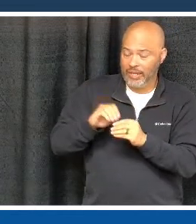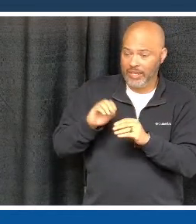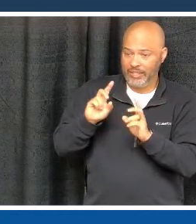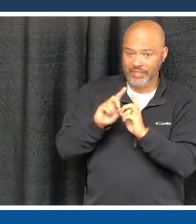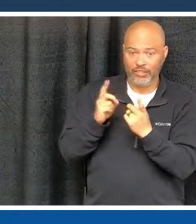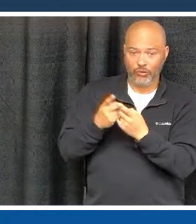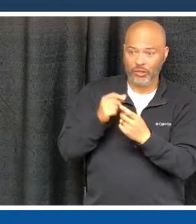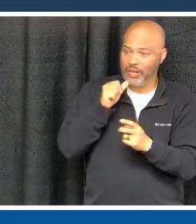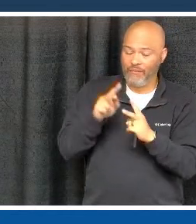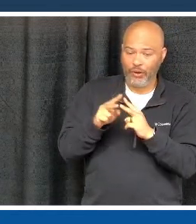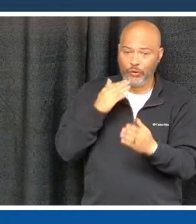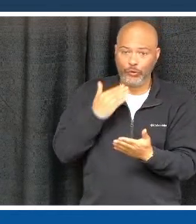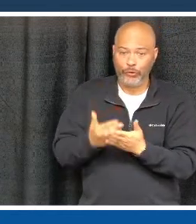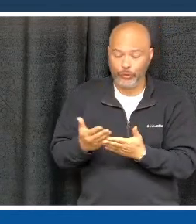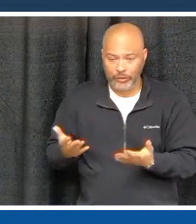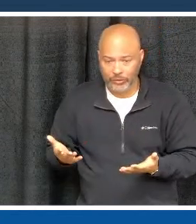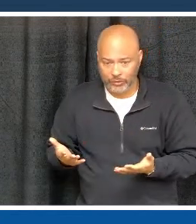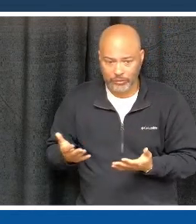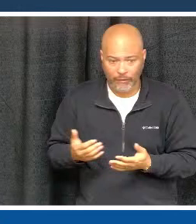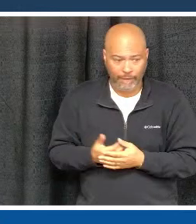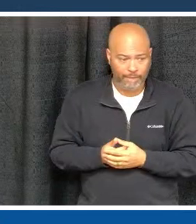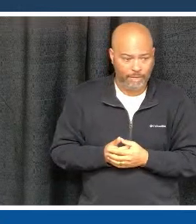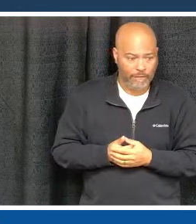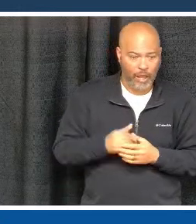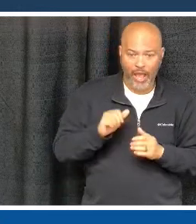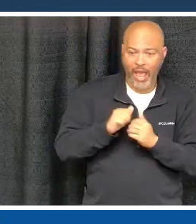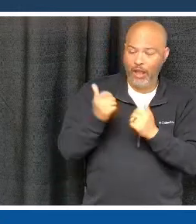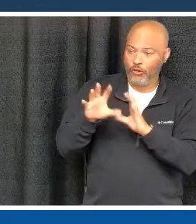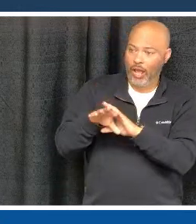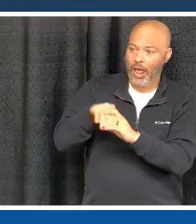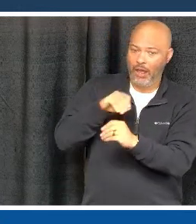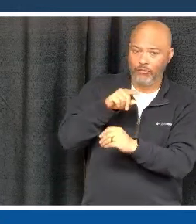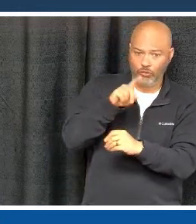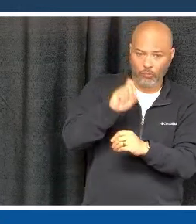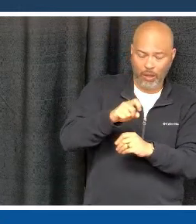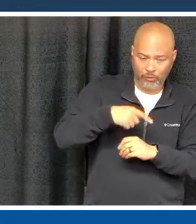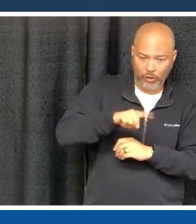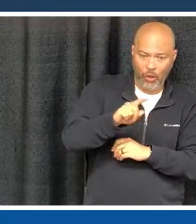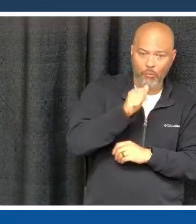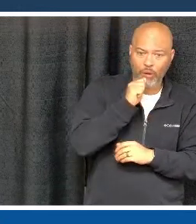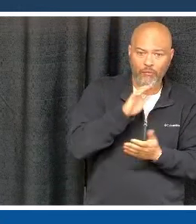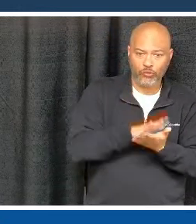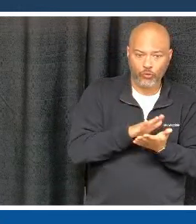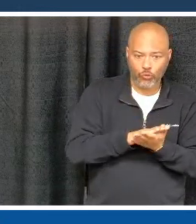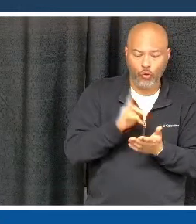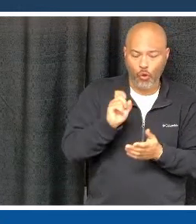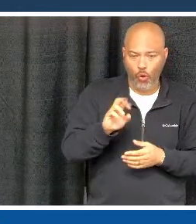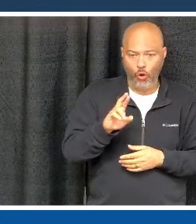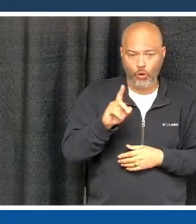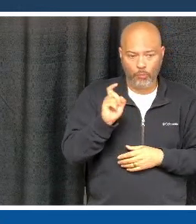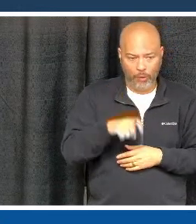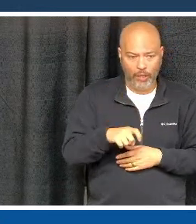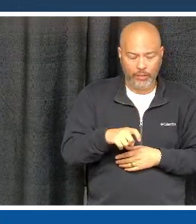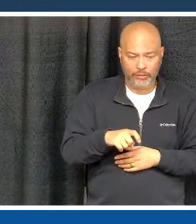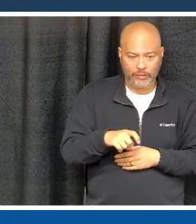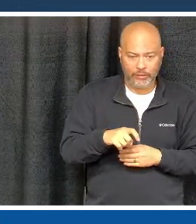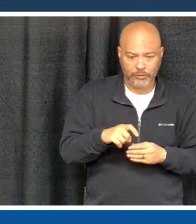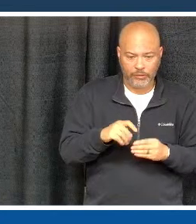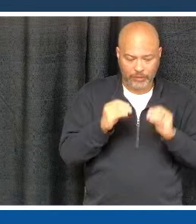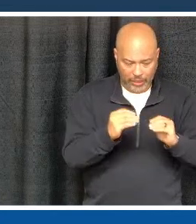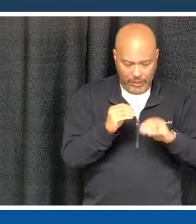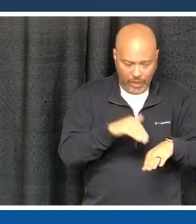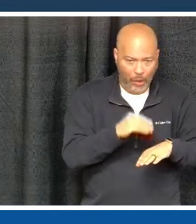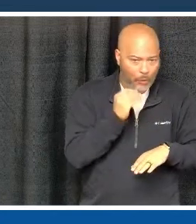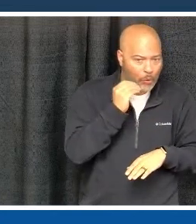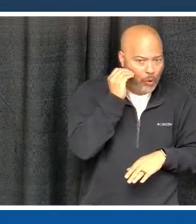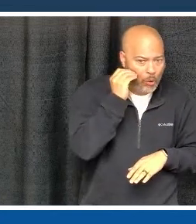that's not very good. The only way you can get out of that is you have to go to a private school or you have to homeschool.